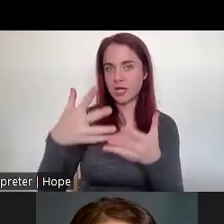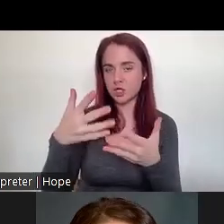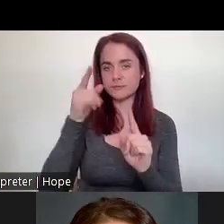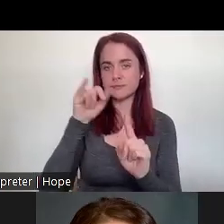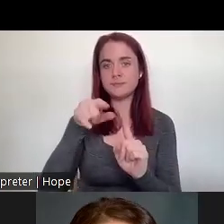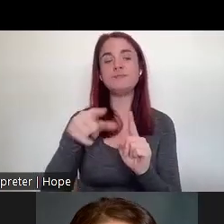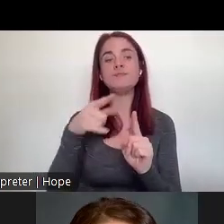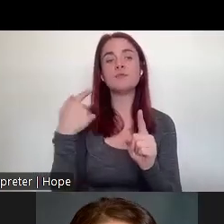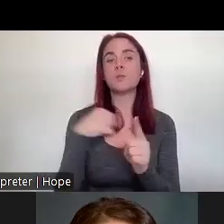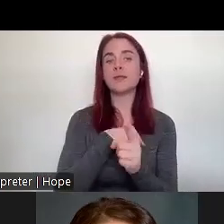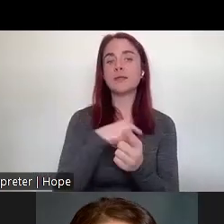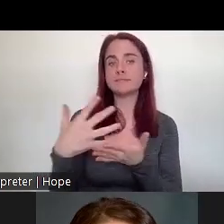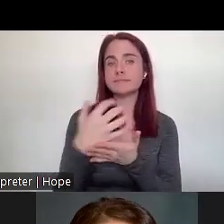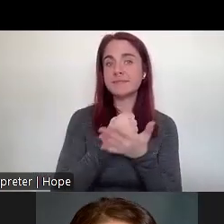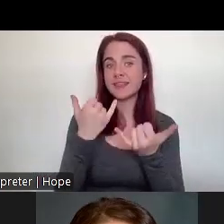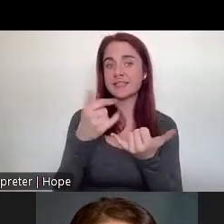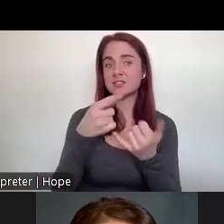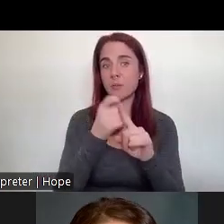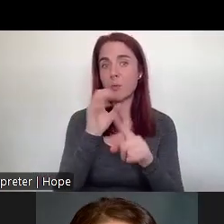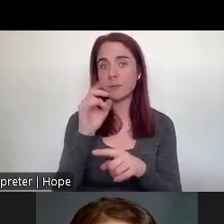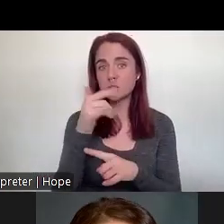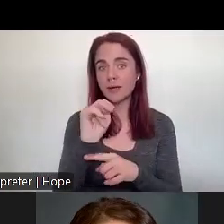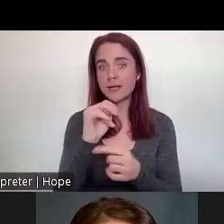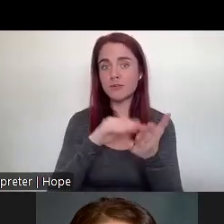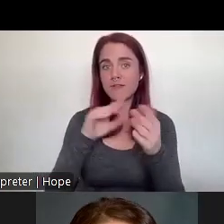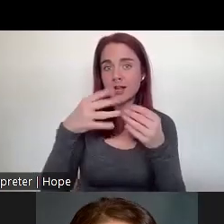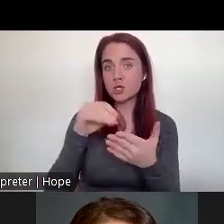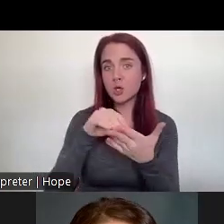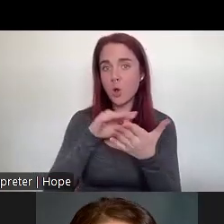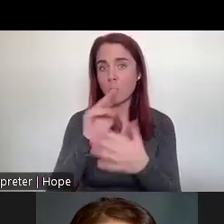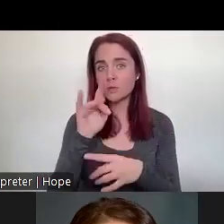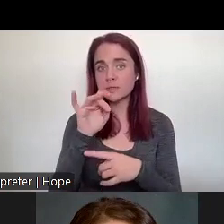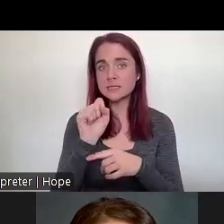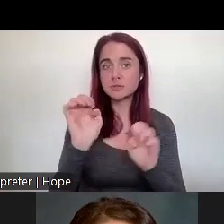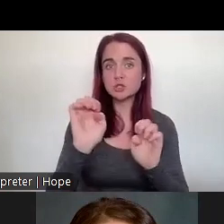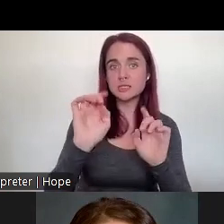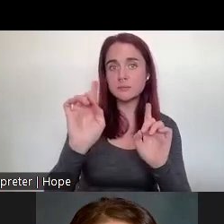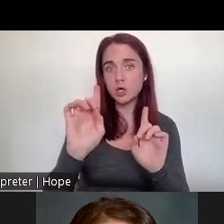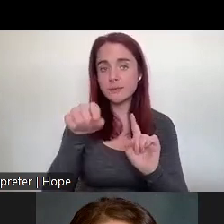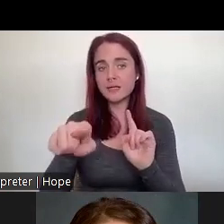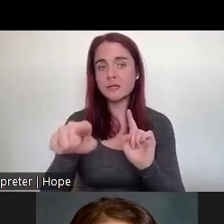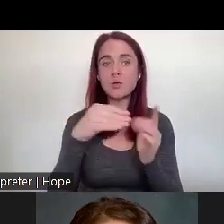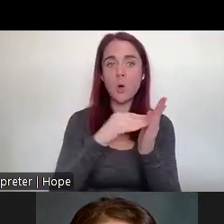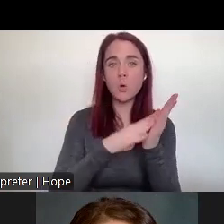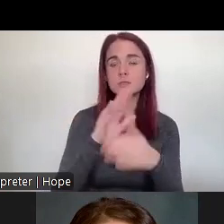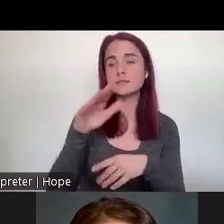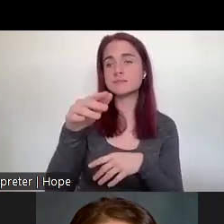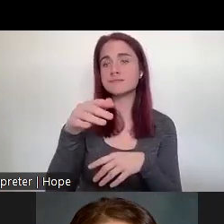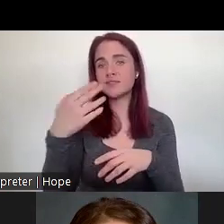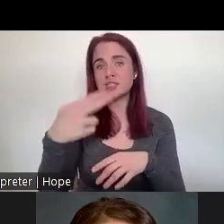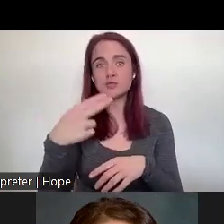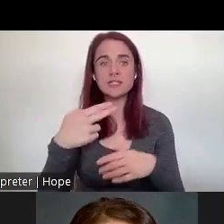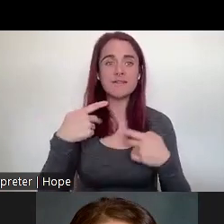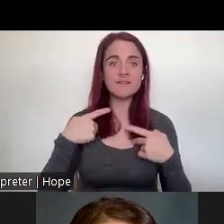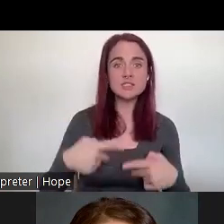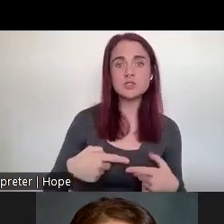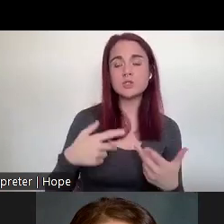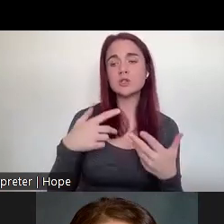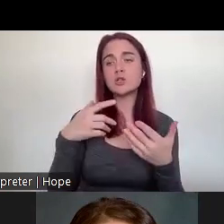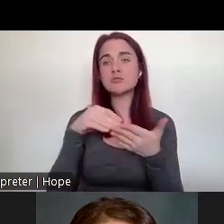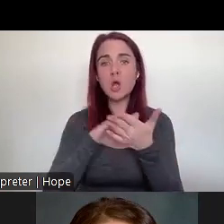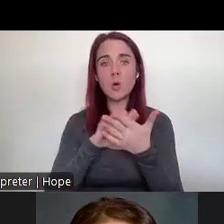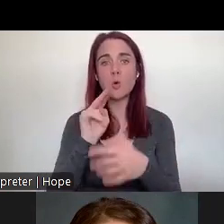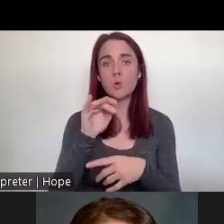collected primarily from OBGYN provider notes, emergency department notes, history and physical notes, face sheet,